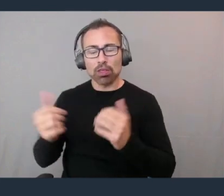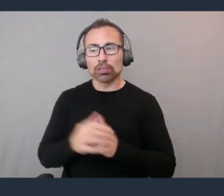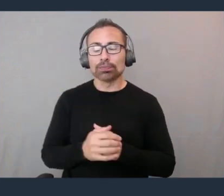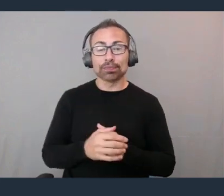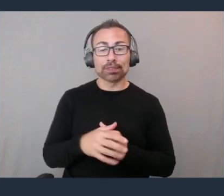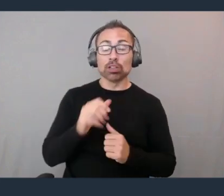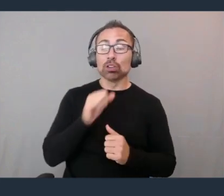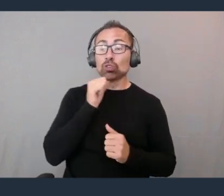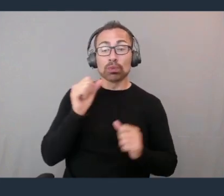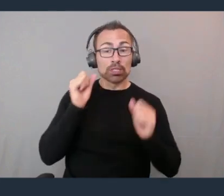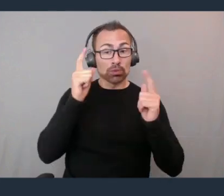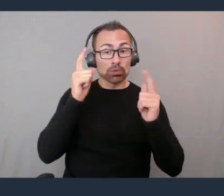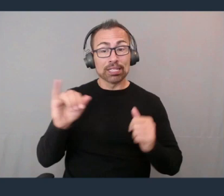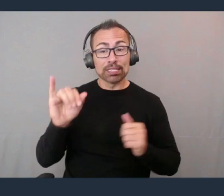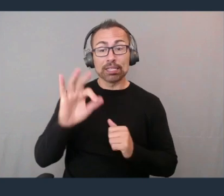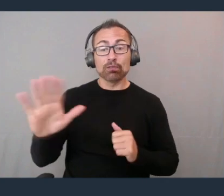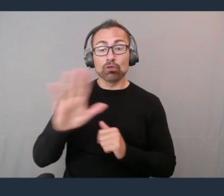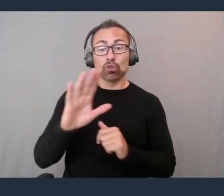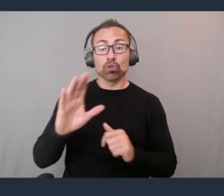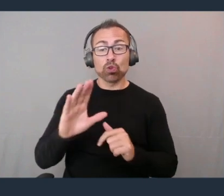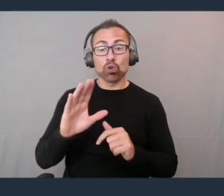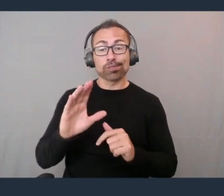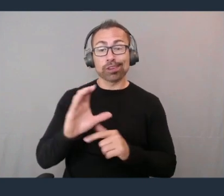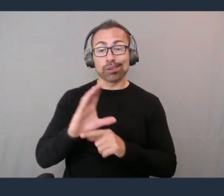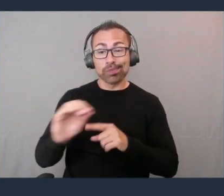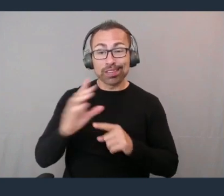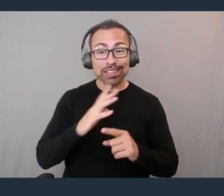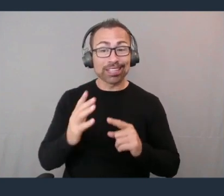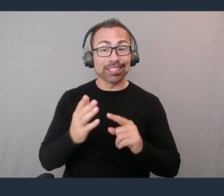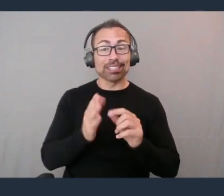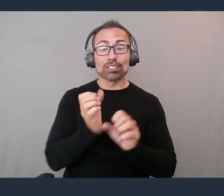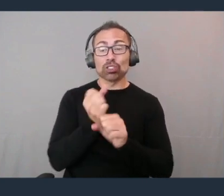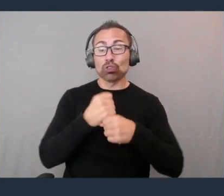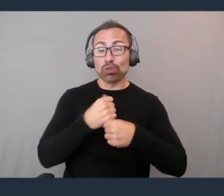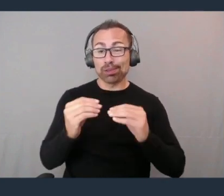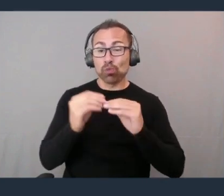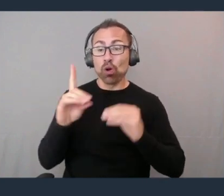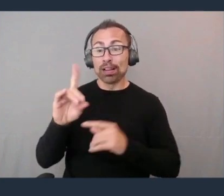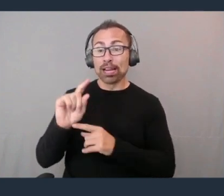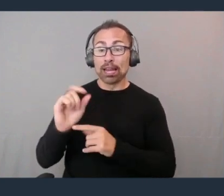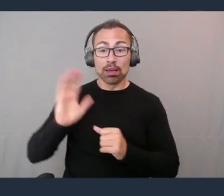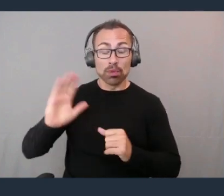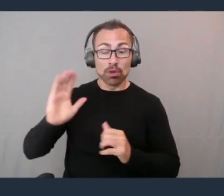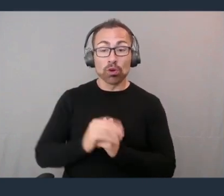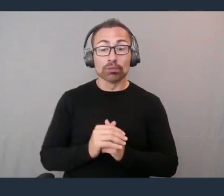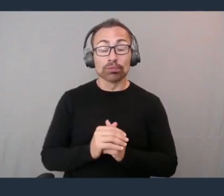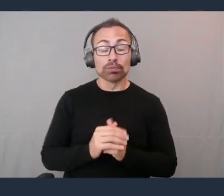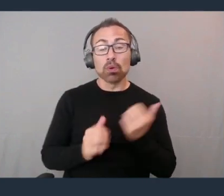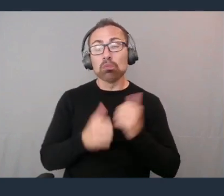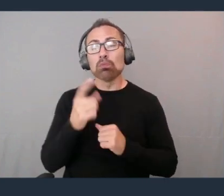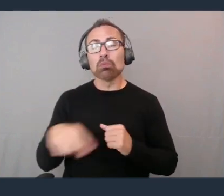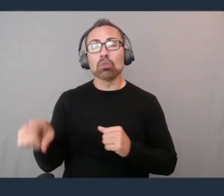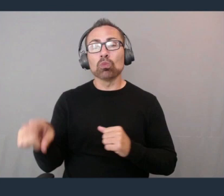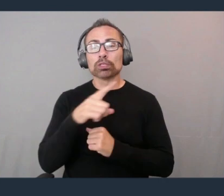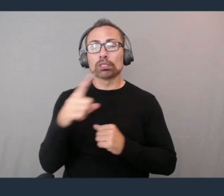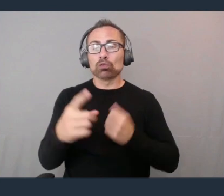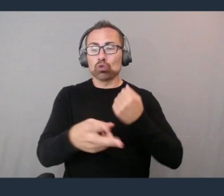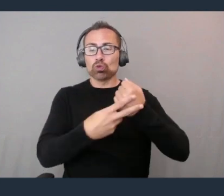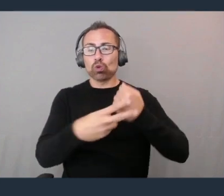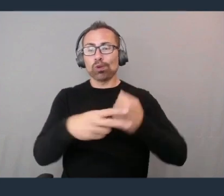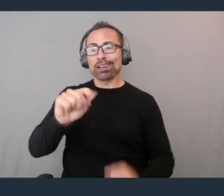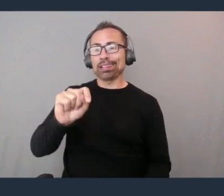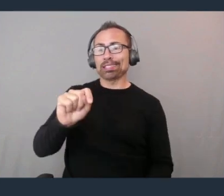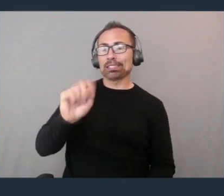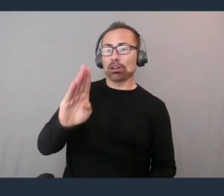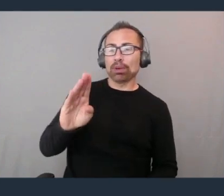also generating more data than ever before. It is very likely that most of you are storing terabytes, if not petabytes, of